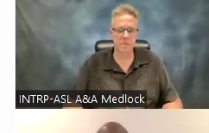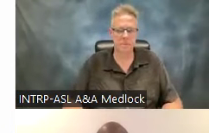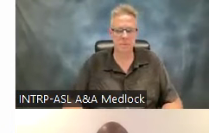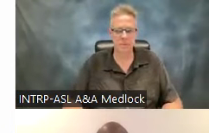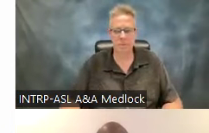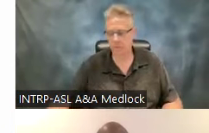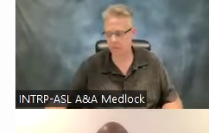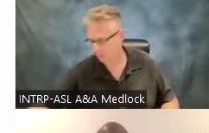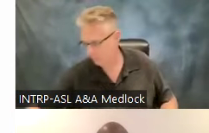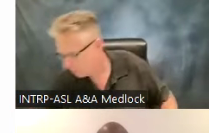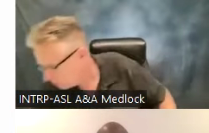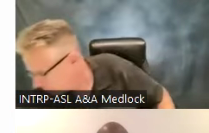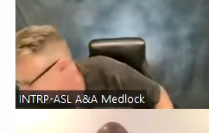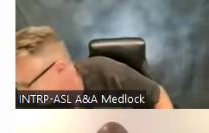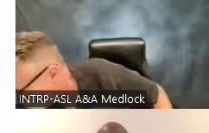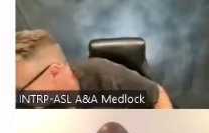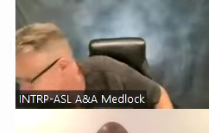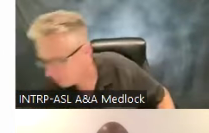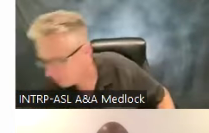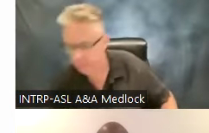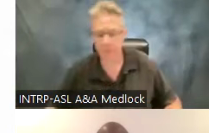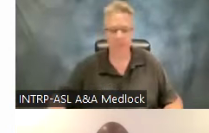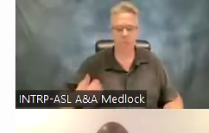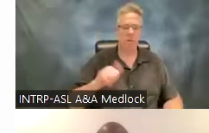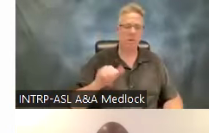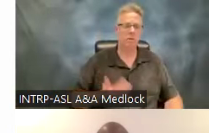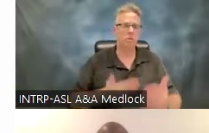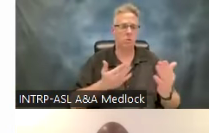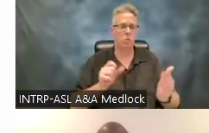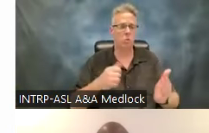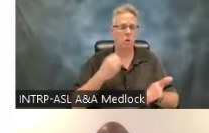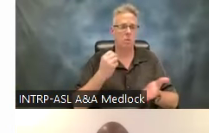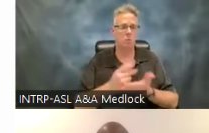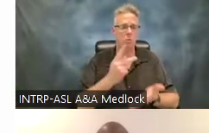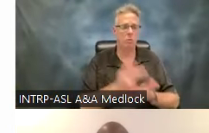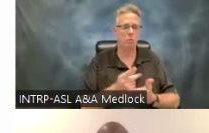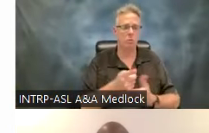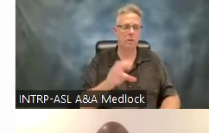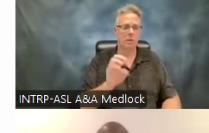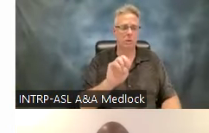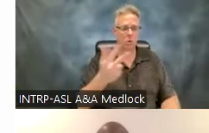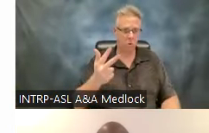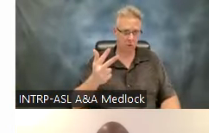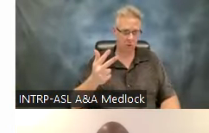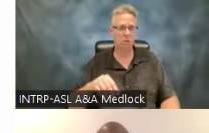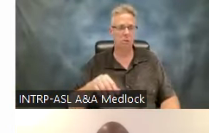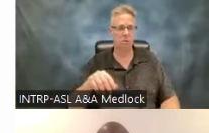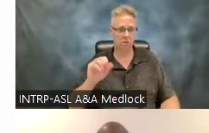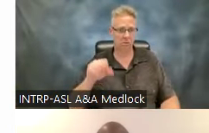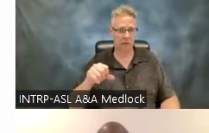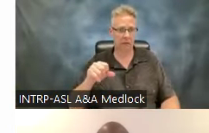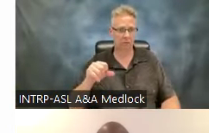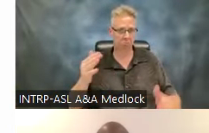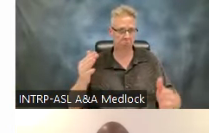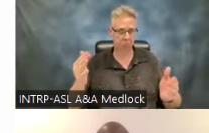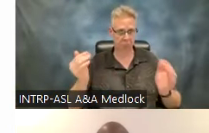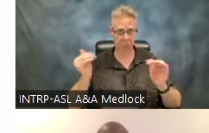Is there any suggestion, or can we approve E3 and then move on?